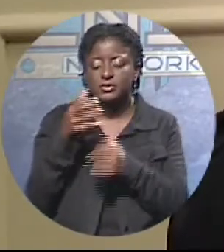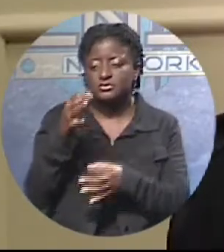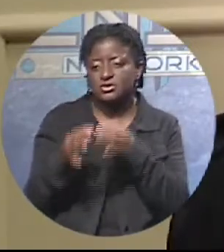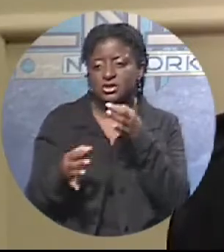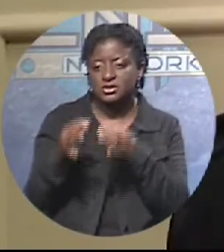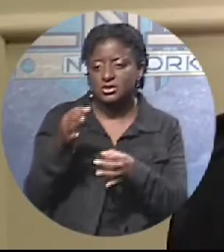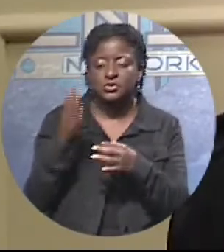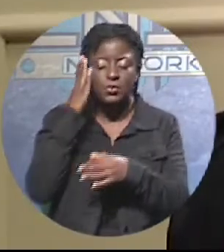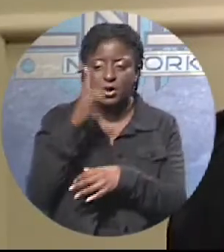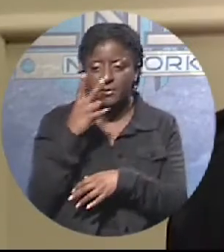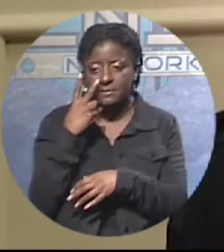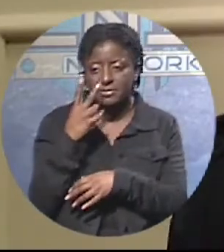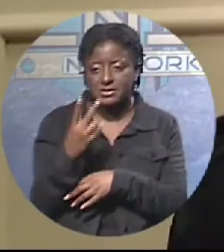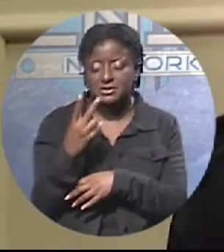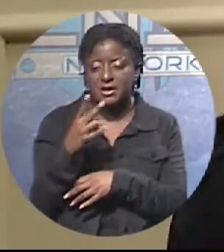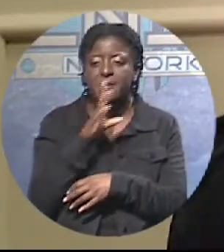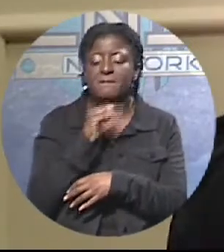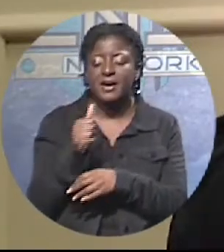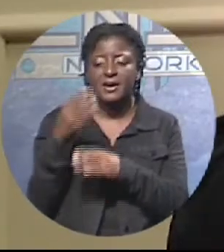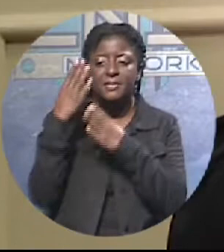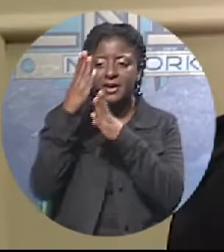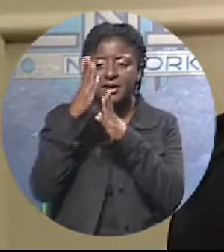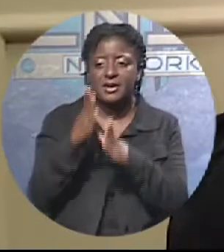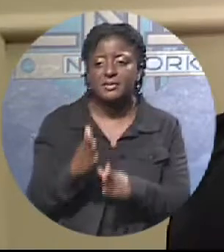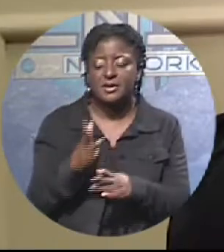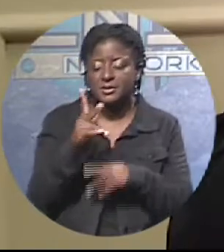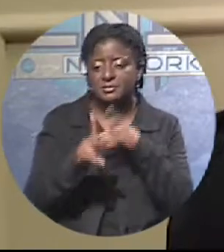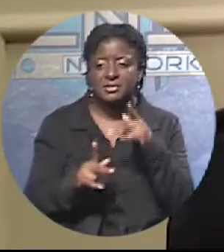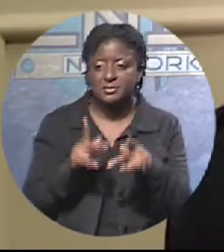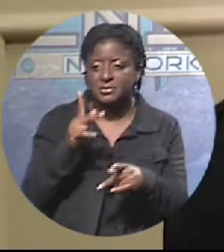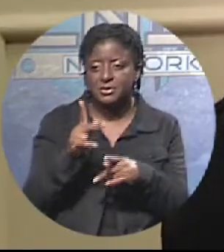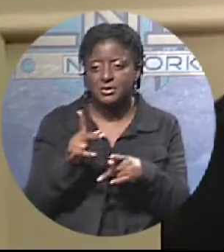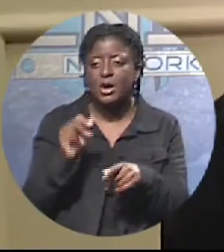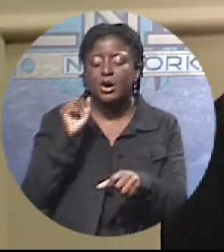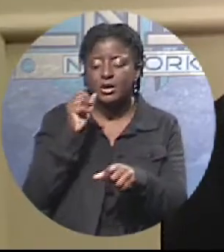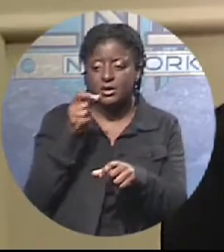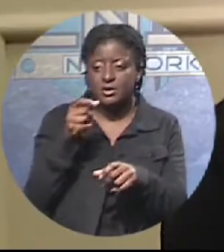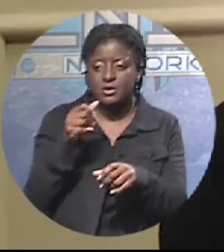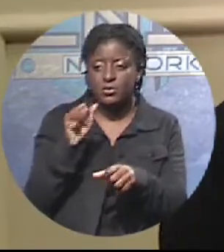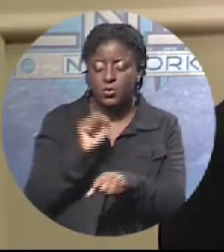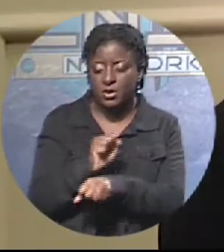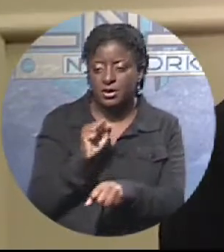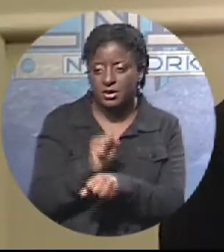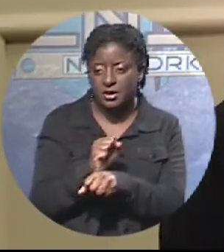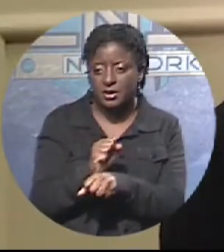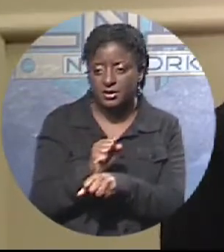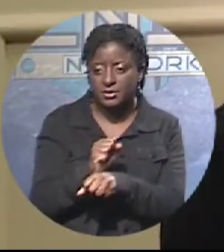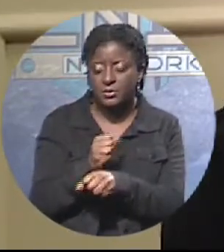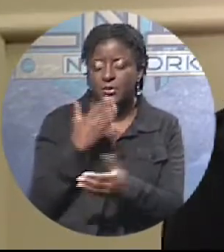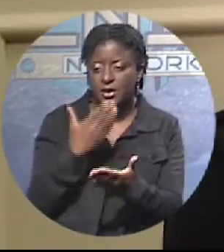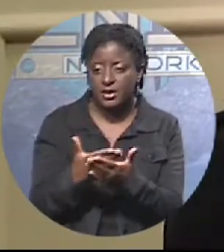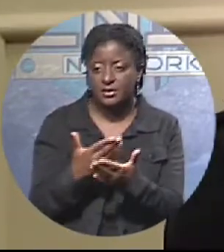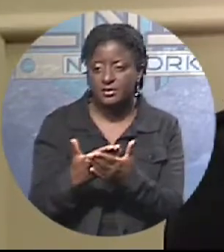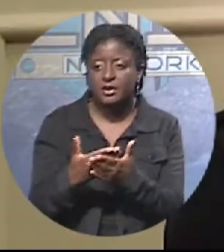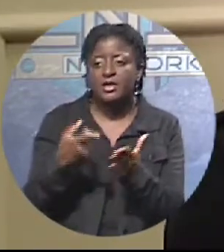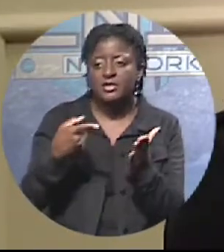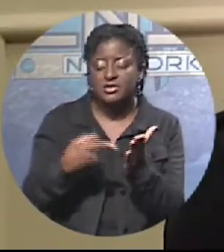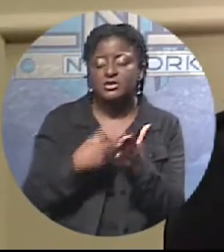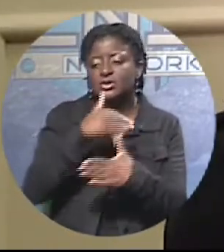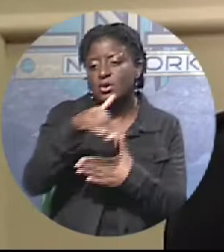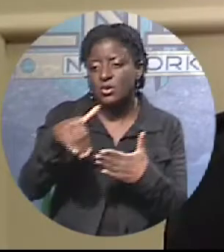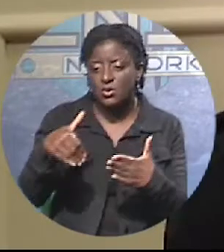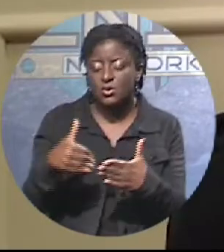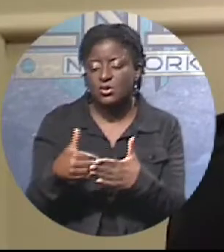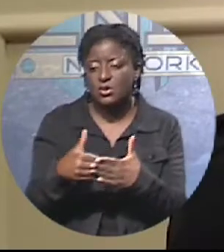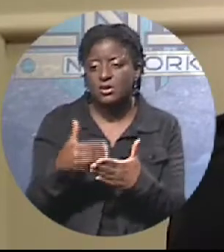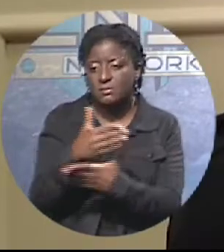the Bahamian people to be in full flow, and that this whole aspect of criminals being allowed